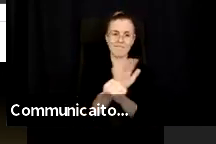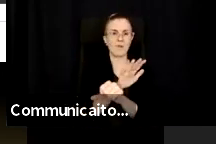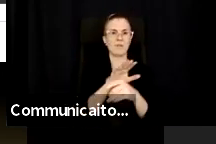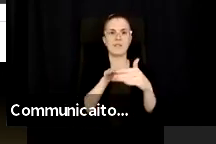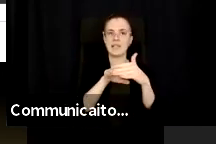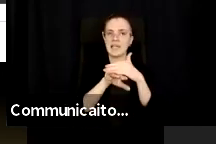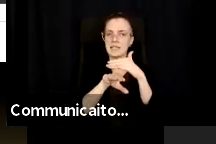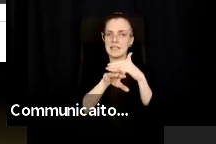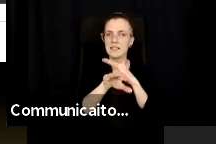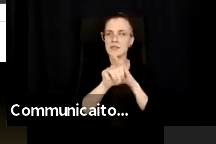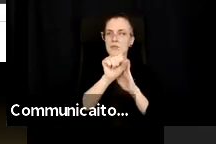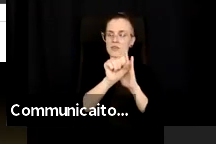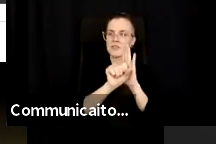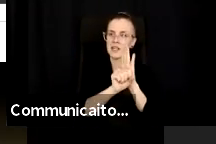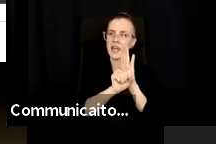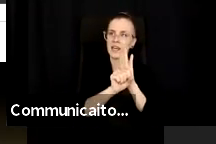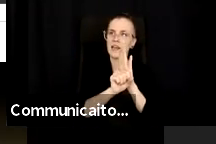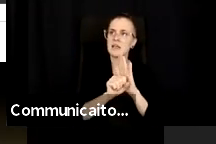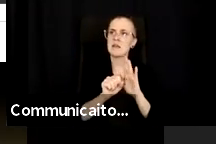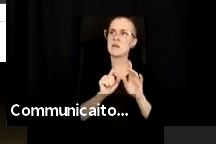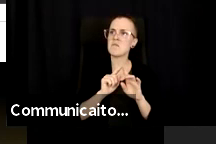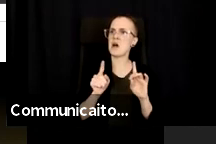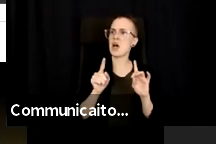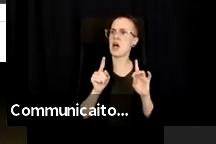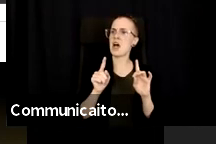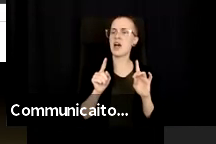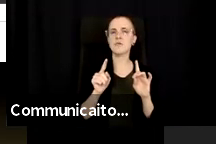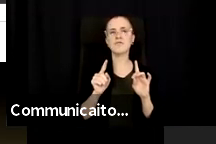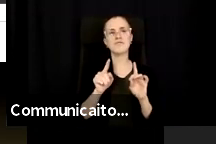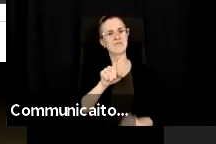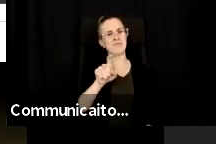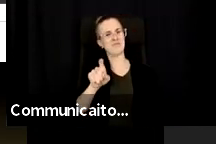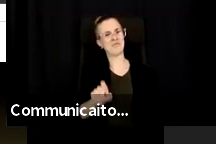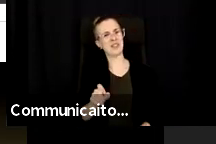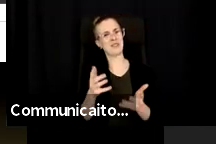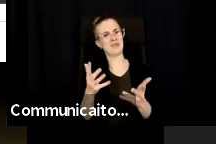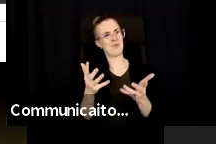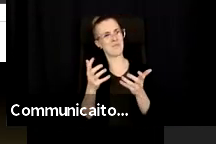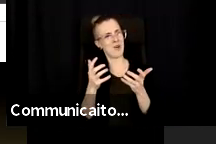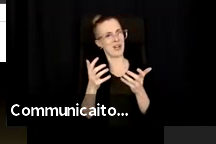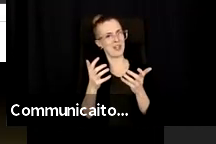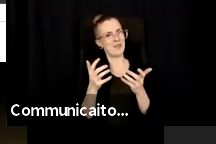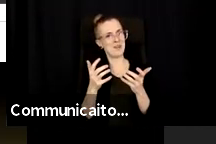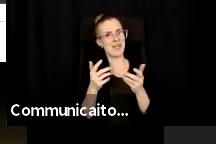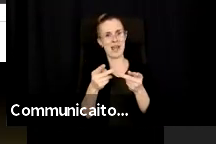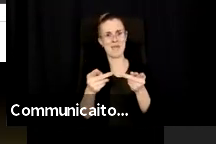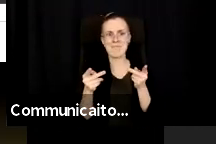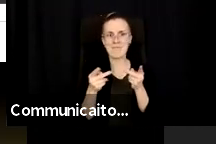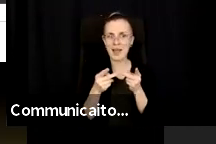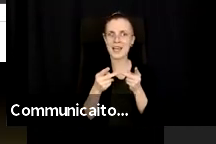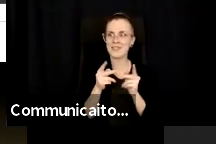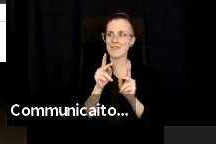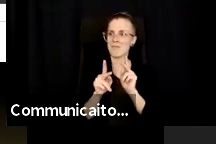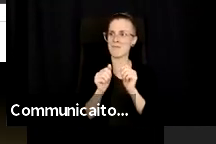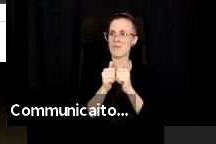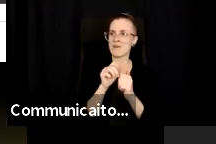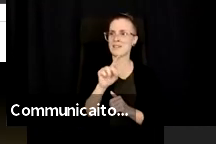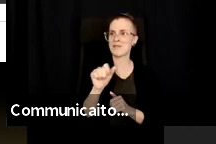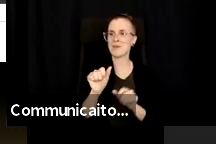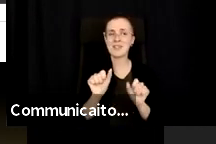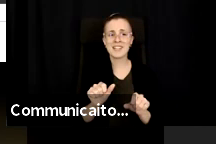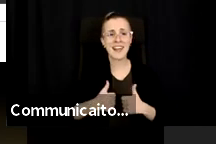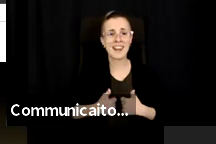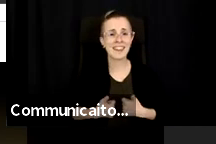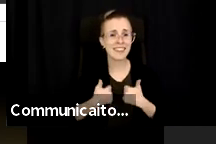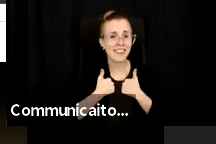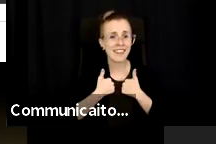state, but let's make Texas a place where people with disabilities can live and work